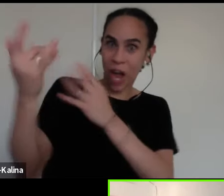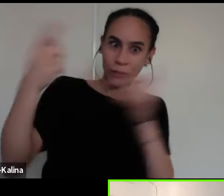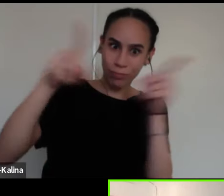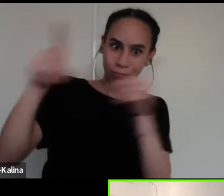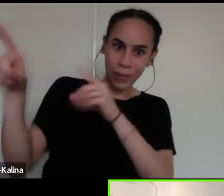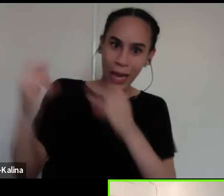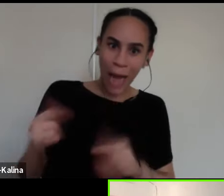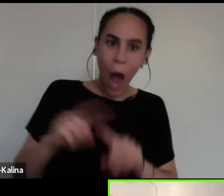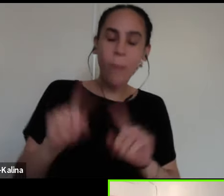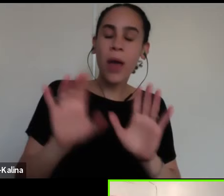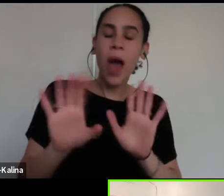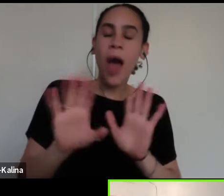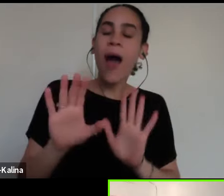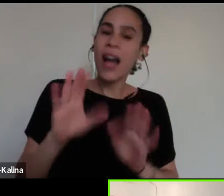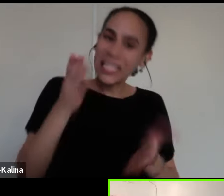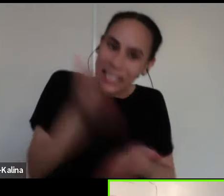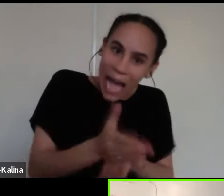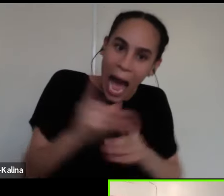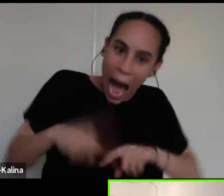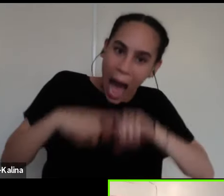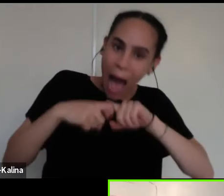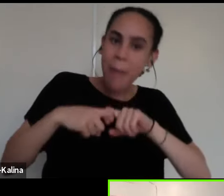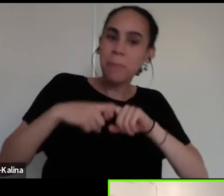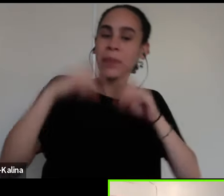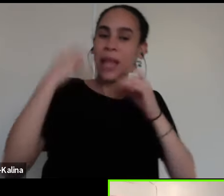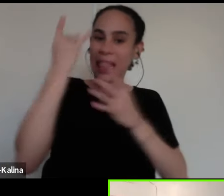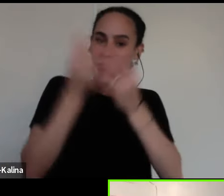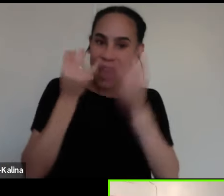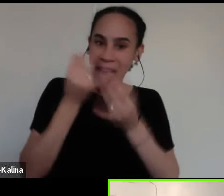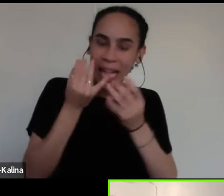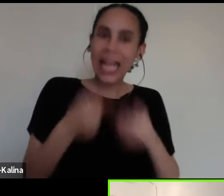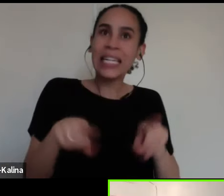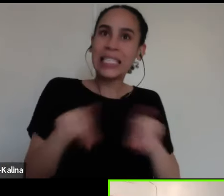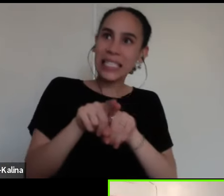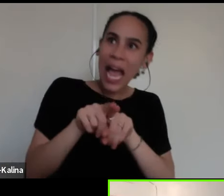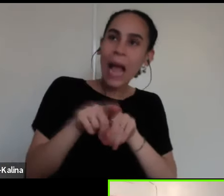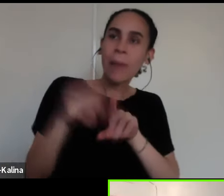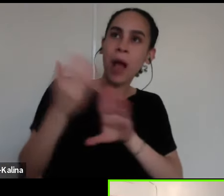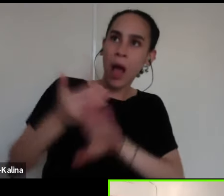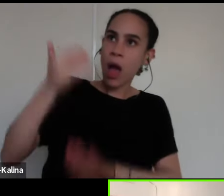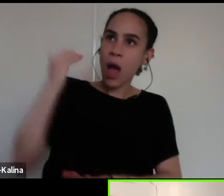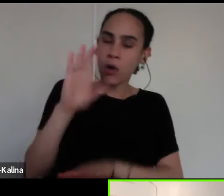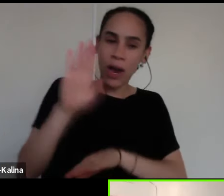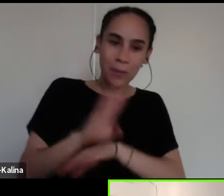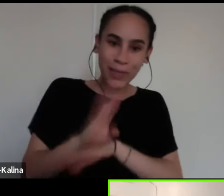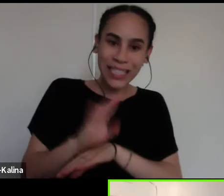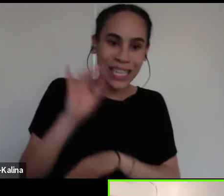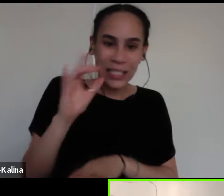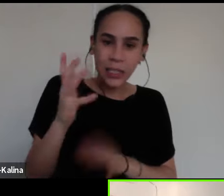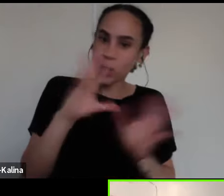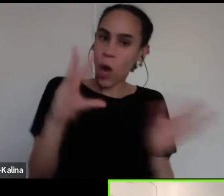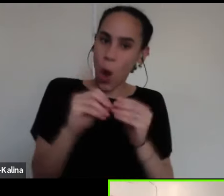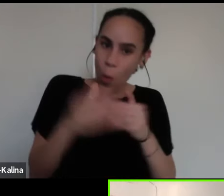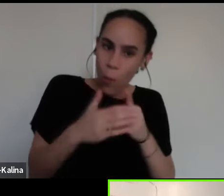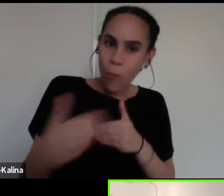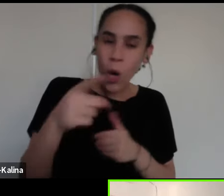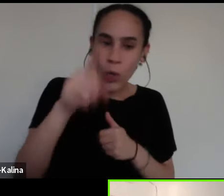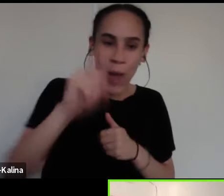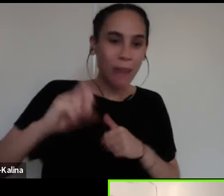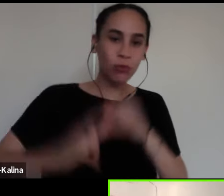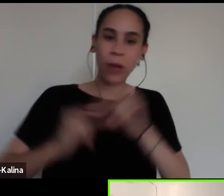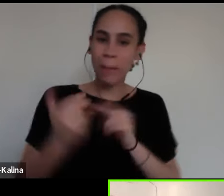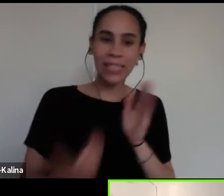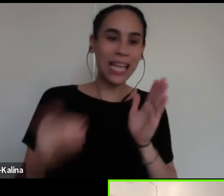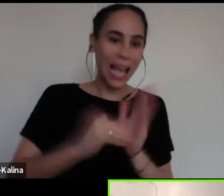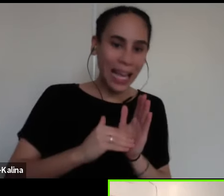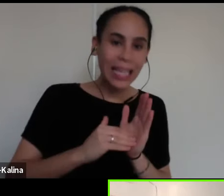Stop thinking about your business the way that you did 6 months ago, because it doesn't exist anymore. Rebuild all of it. How often, how long